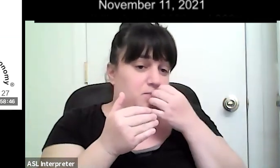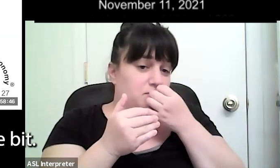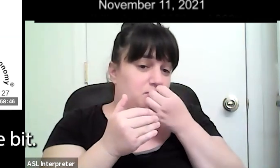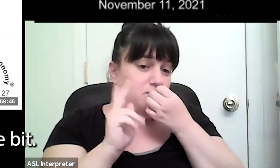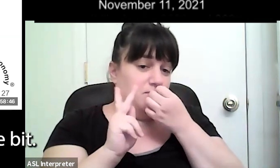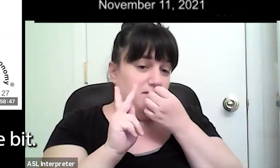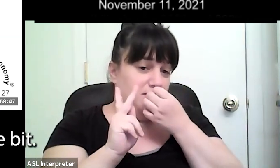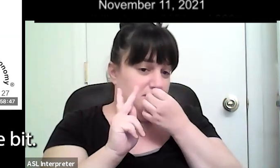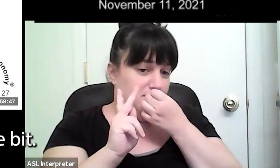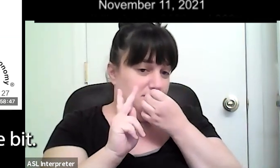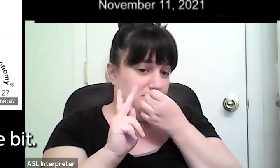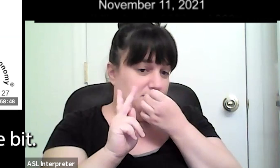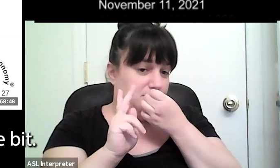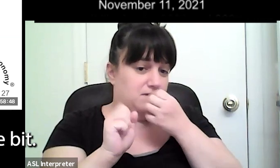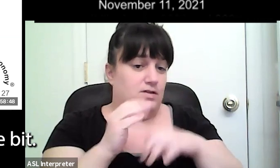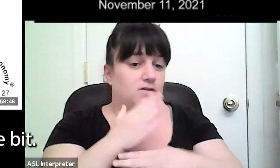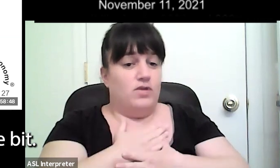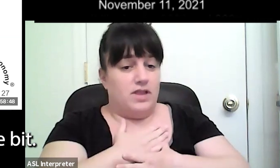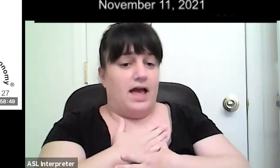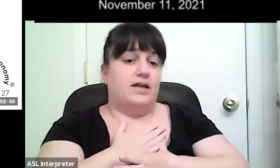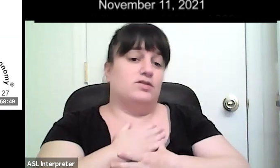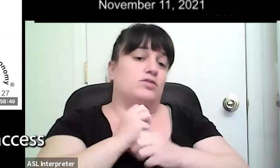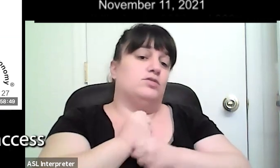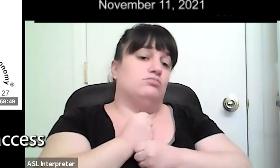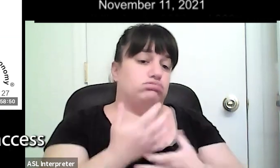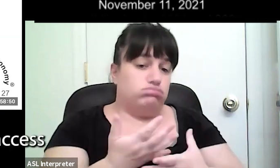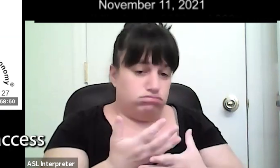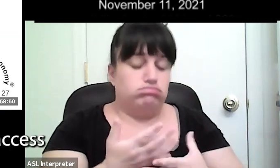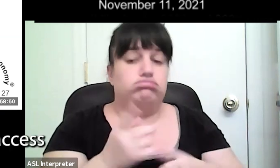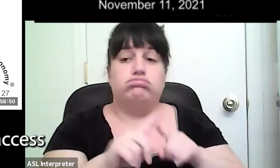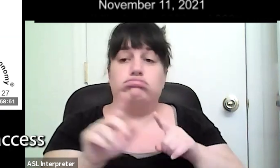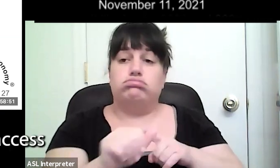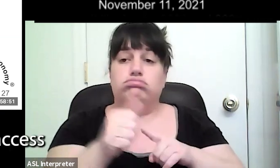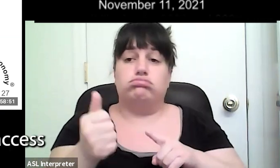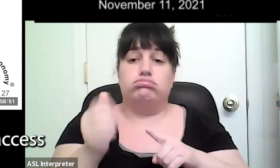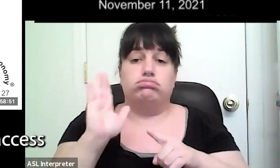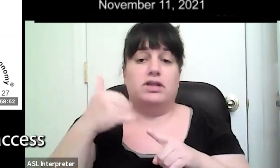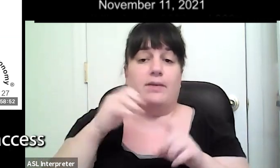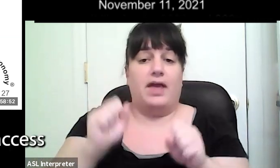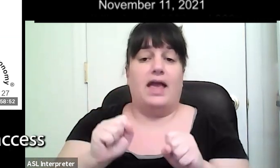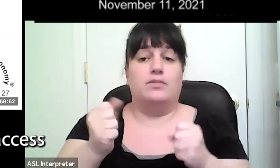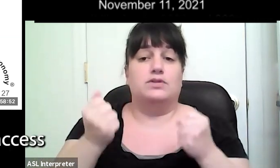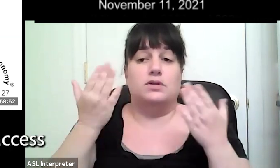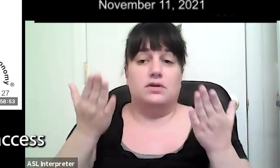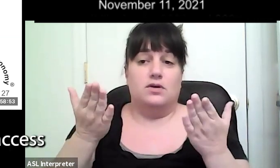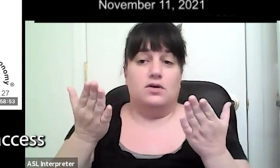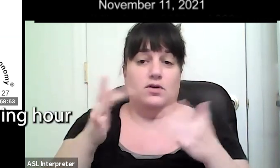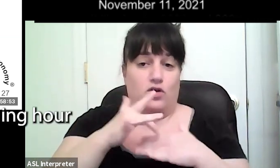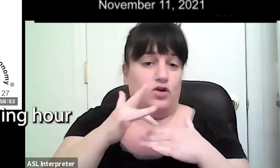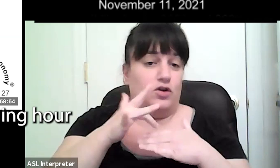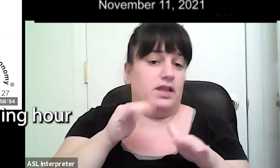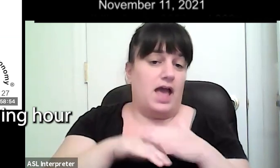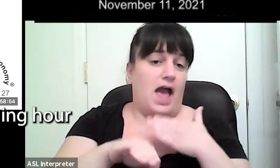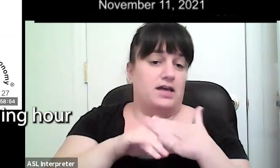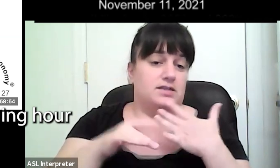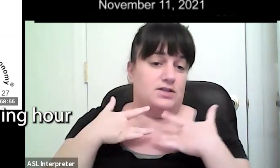just relax and maybe decompress a little bit. Or the other thing is, will they be able to offer early access to